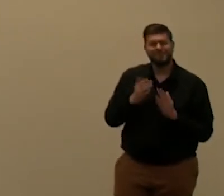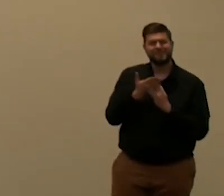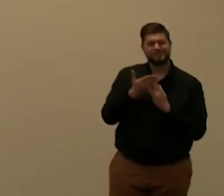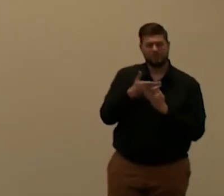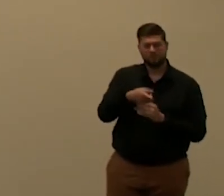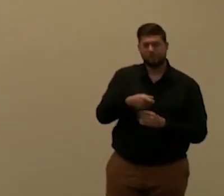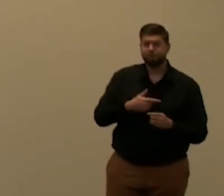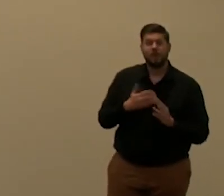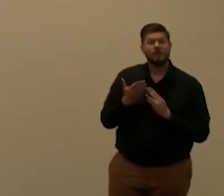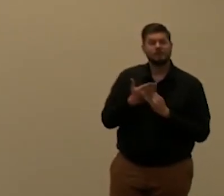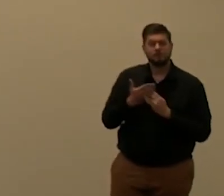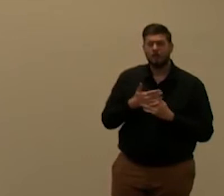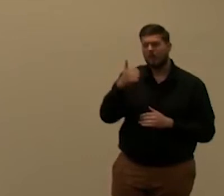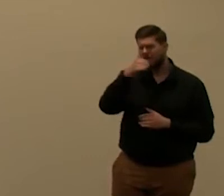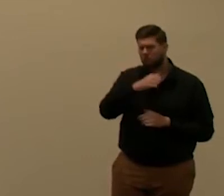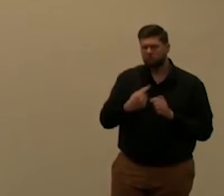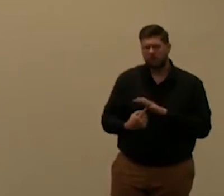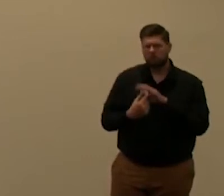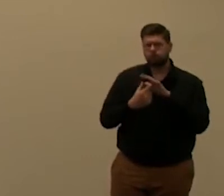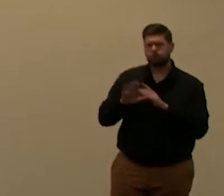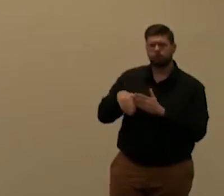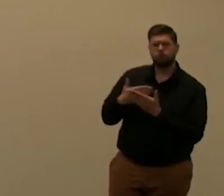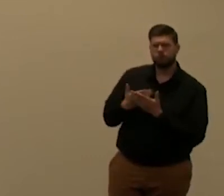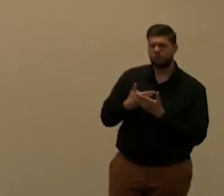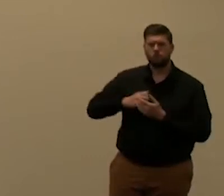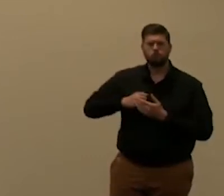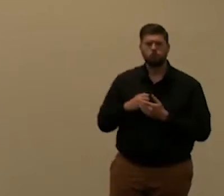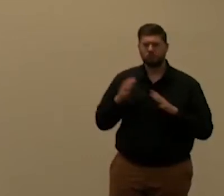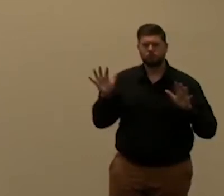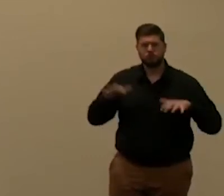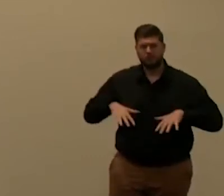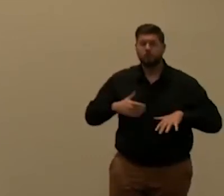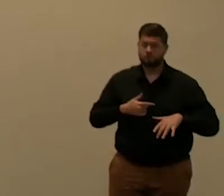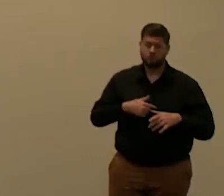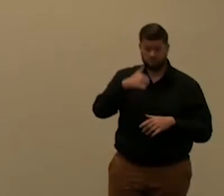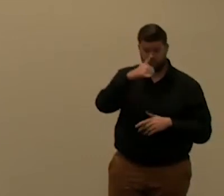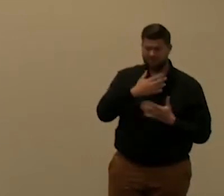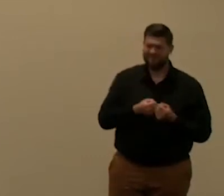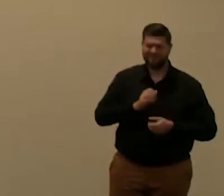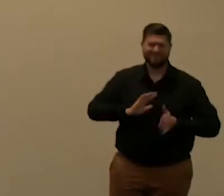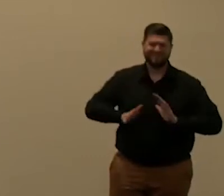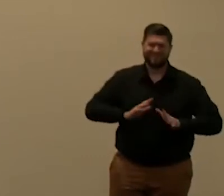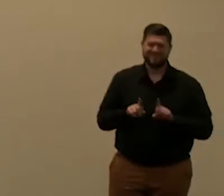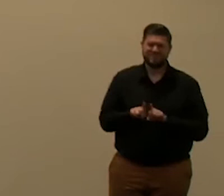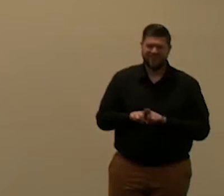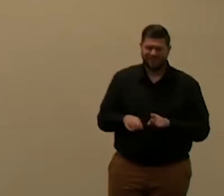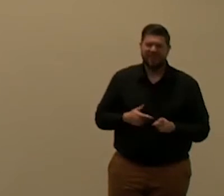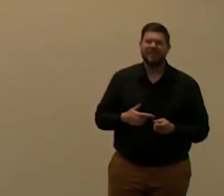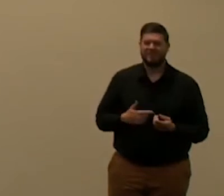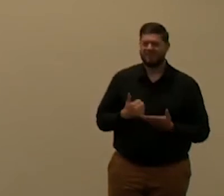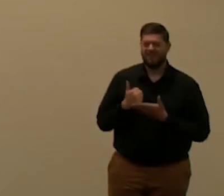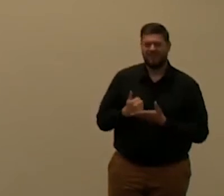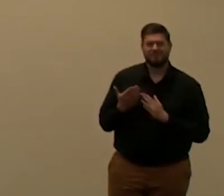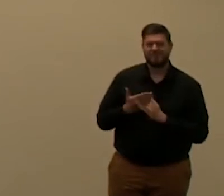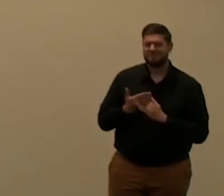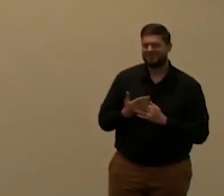Accessibility. Accessibility has been very important here at Scottish Summit, so we've got these wonderful people here as well helping us out. Thank you for